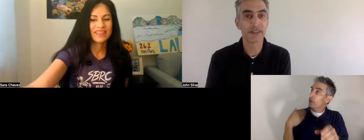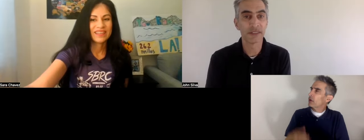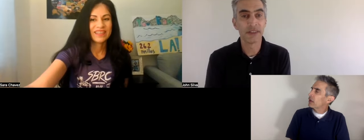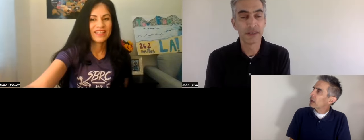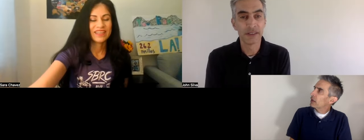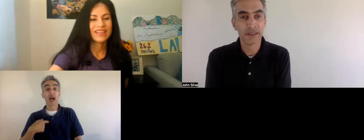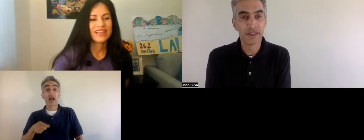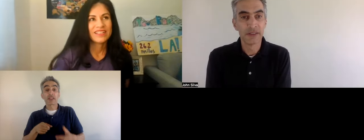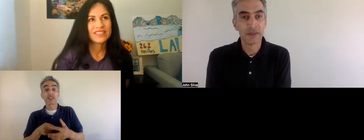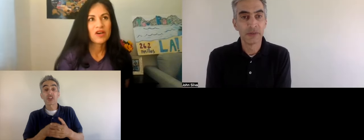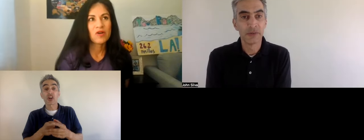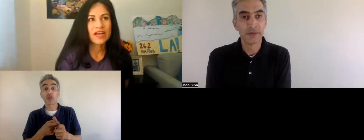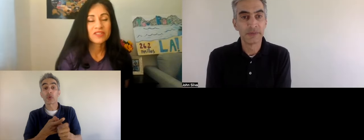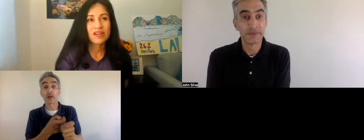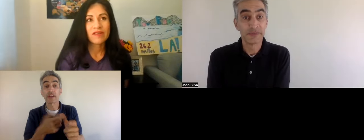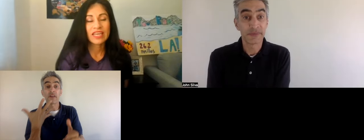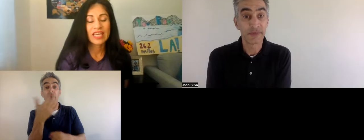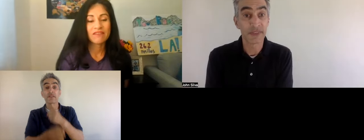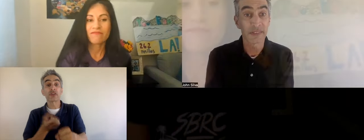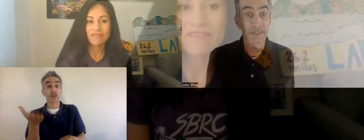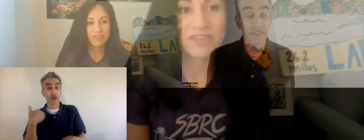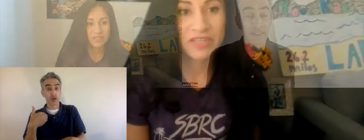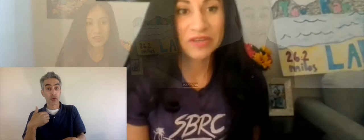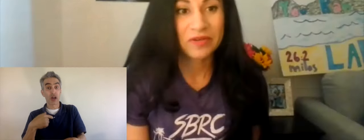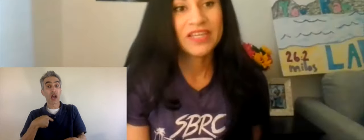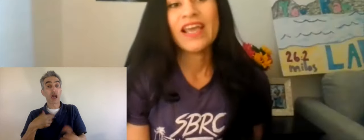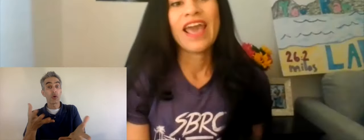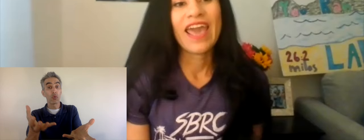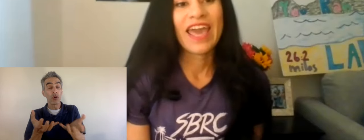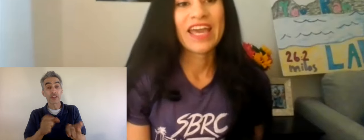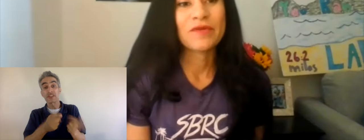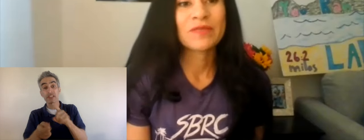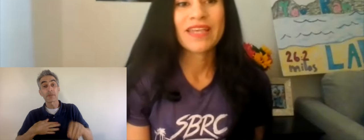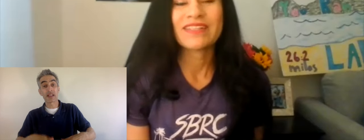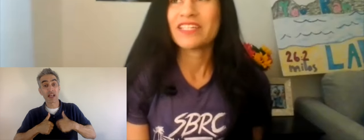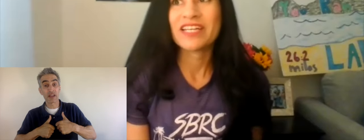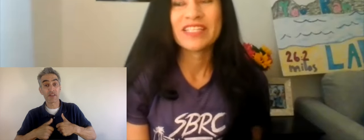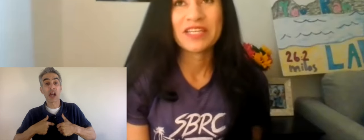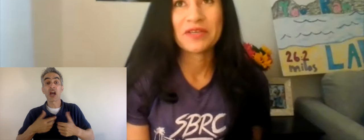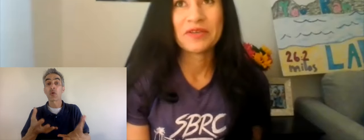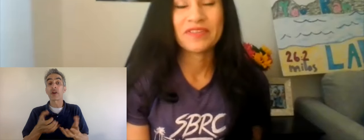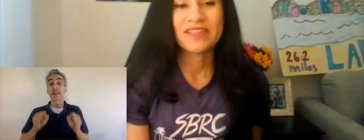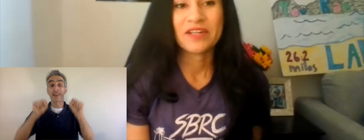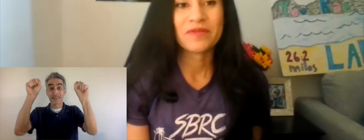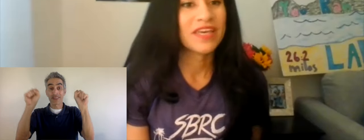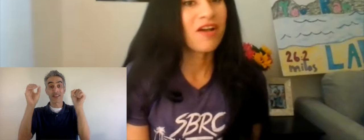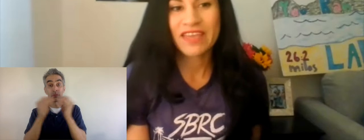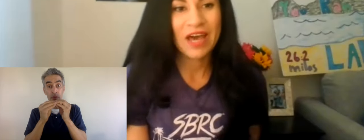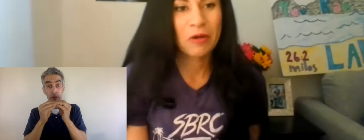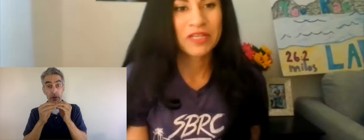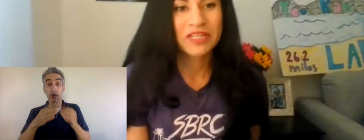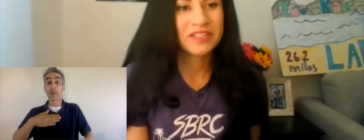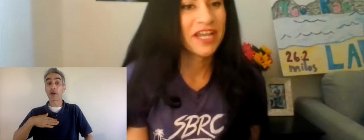training? So I started running 5 years ago, and it was basically just to, you know, get